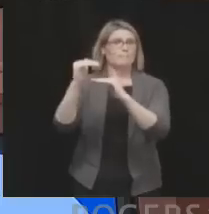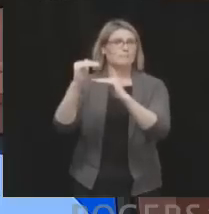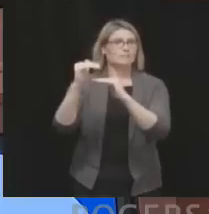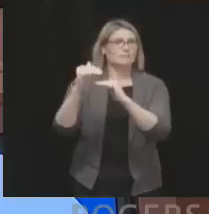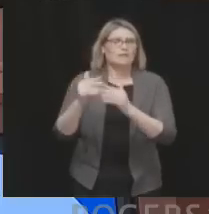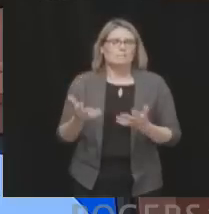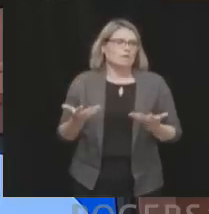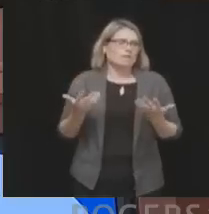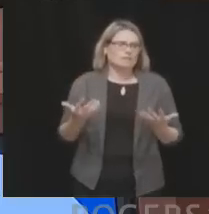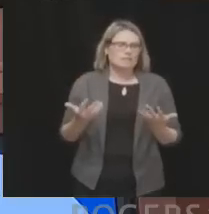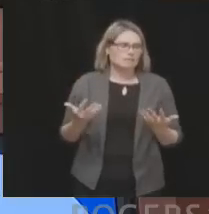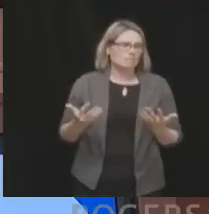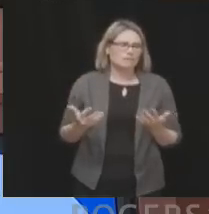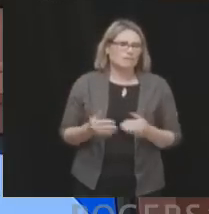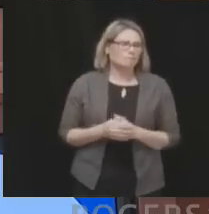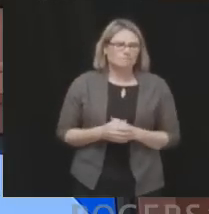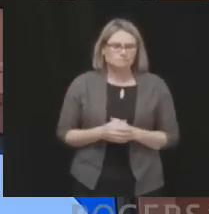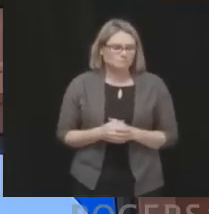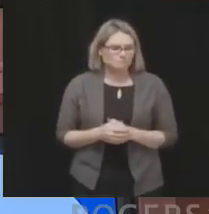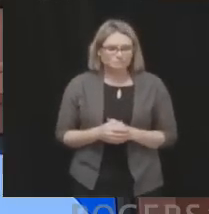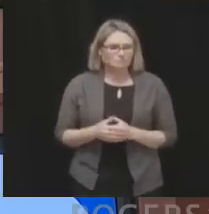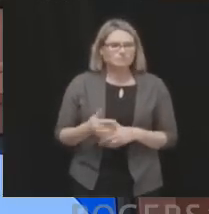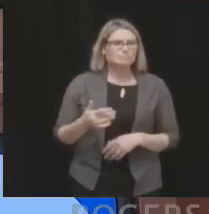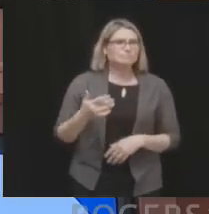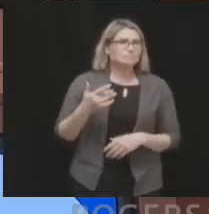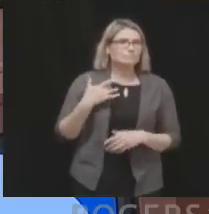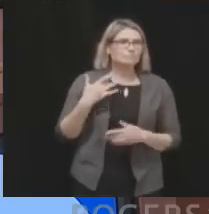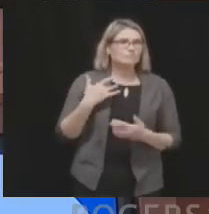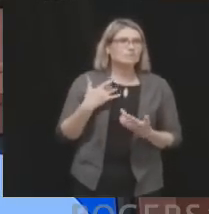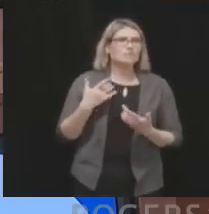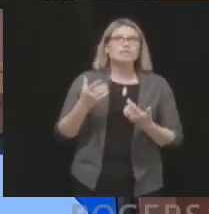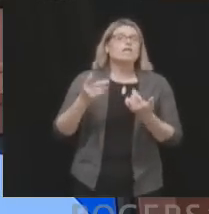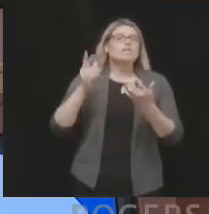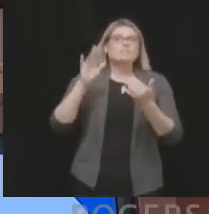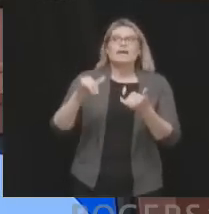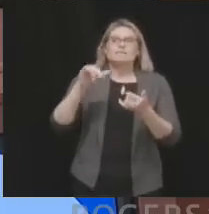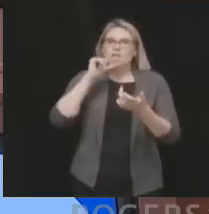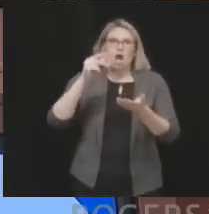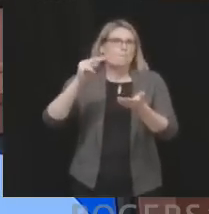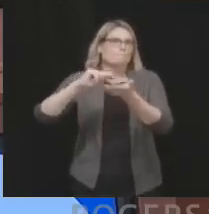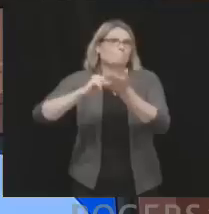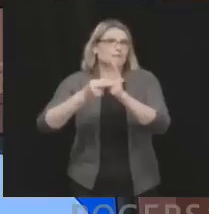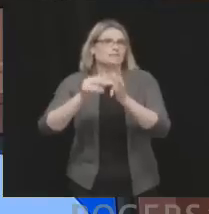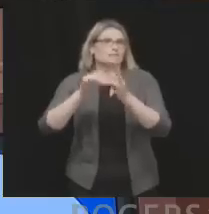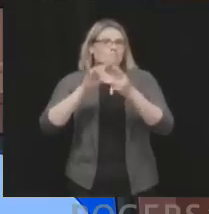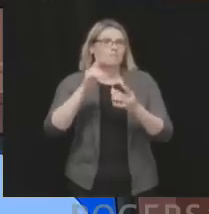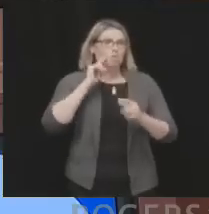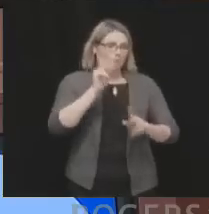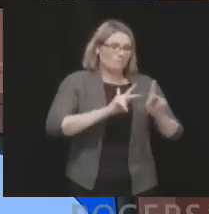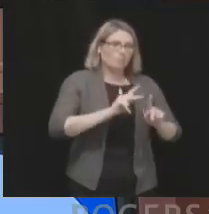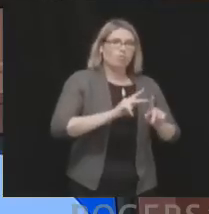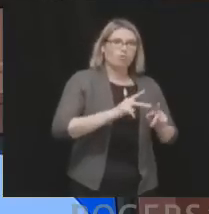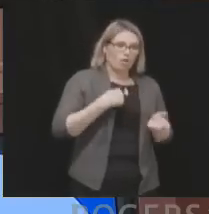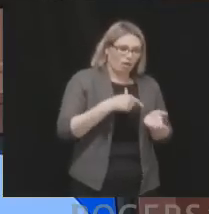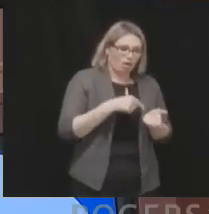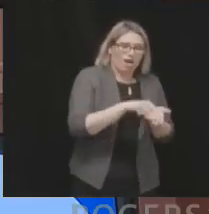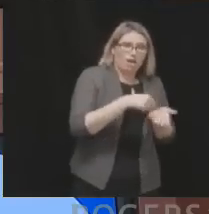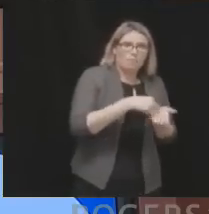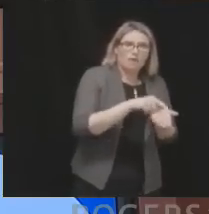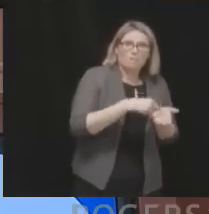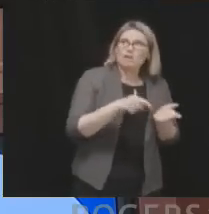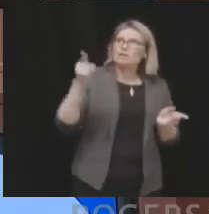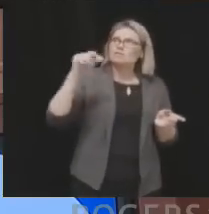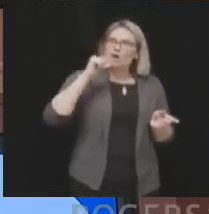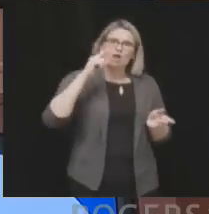of supply, and so I was pleased when the Minister of Health made the decision after discussions with all those